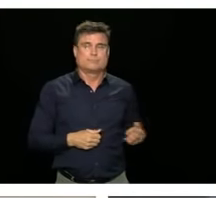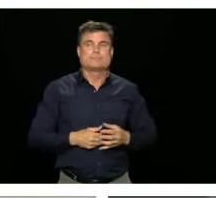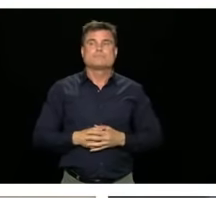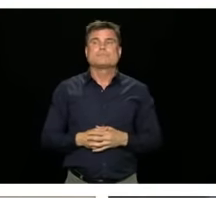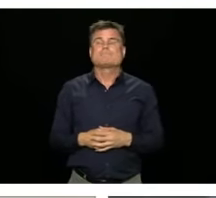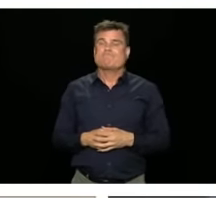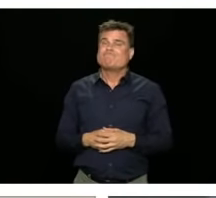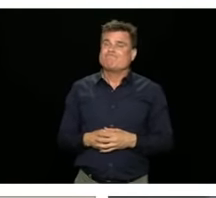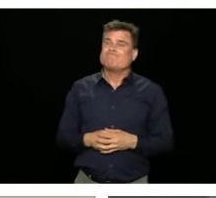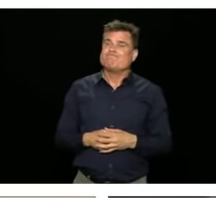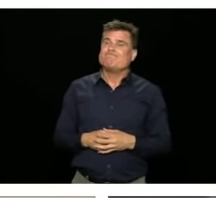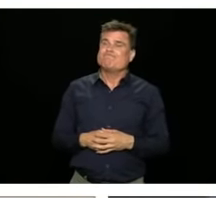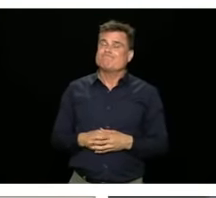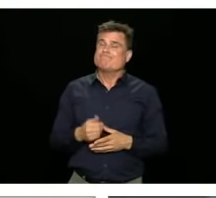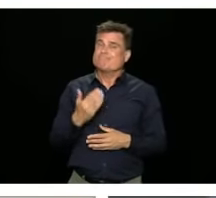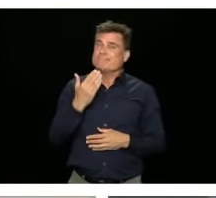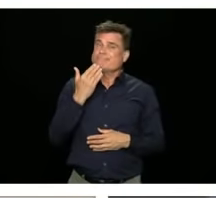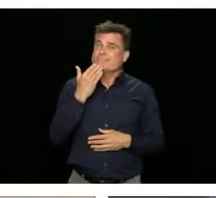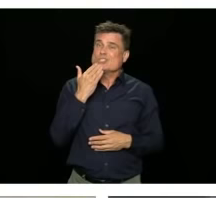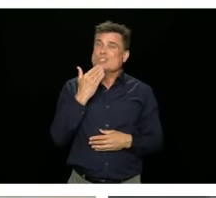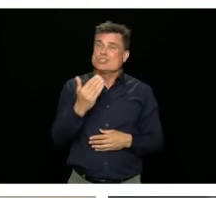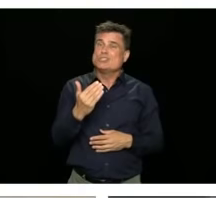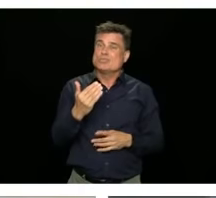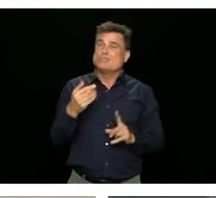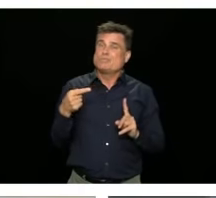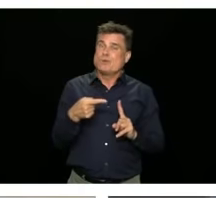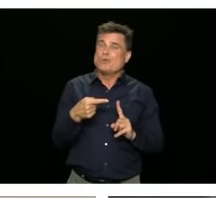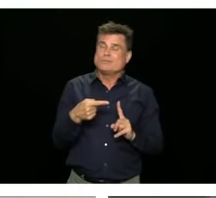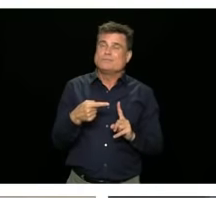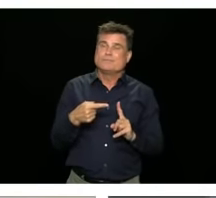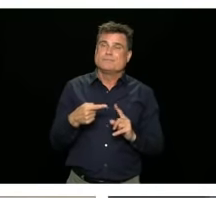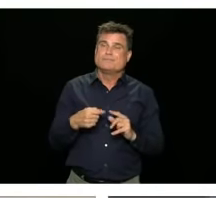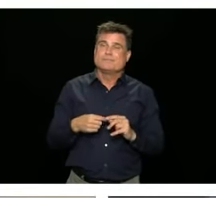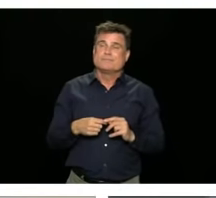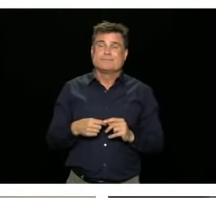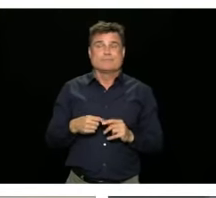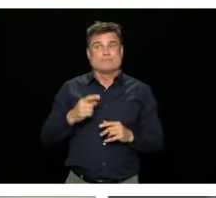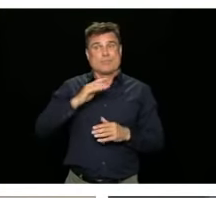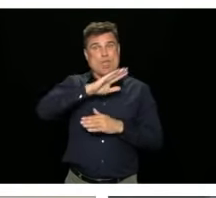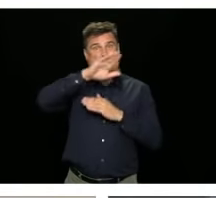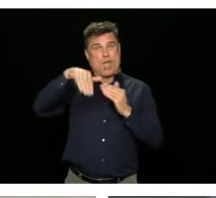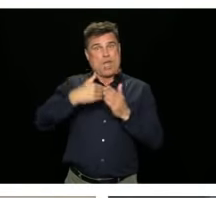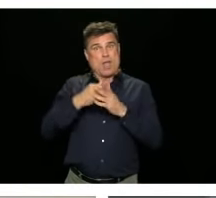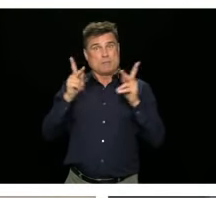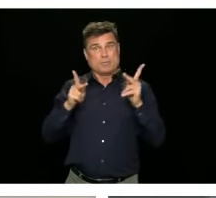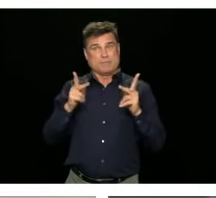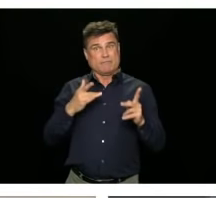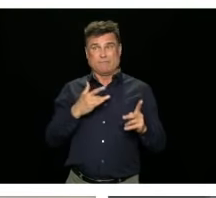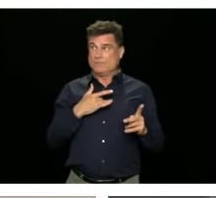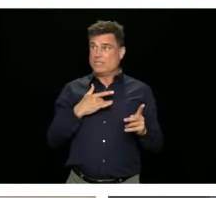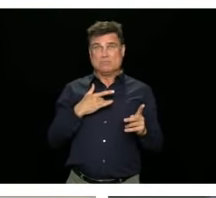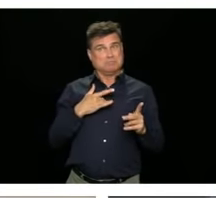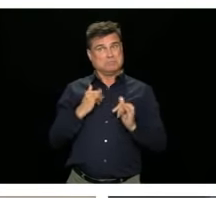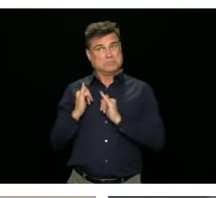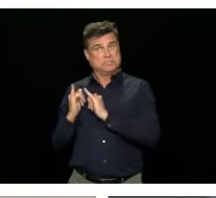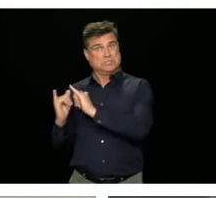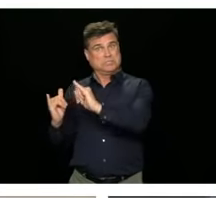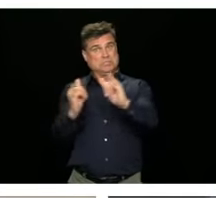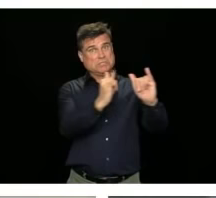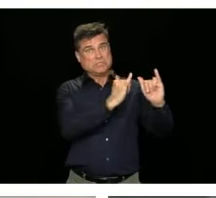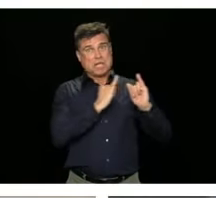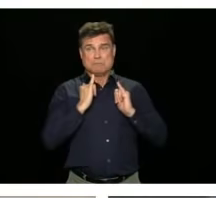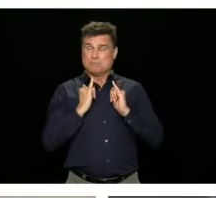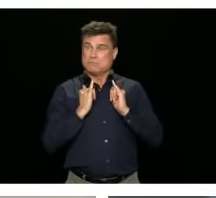Program, this is one that everyone will be struggling with in the next little bit. But I'm hoping that the community will come together in unity to